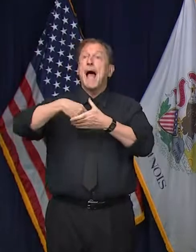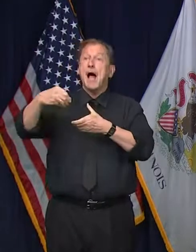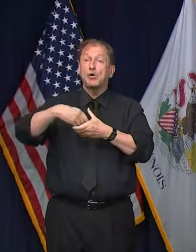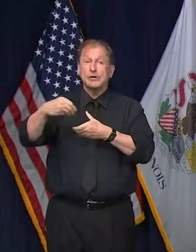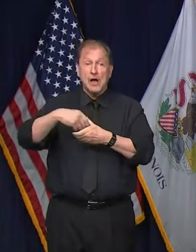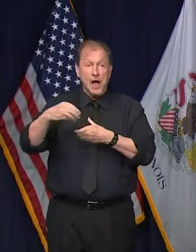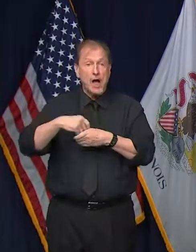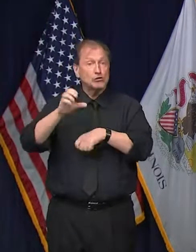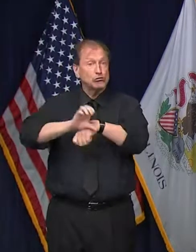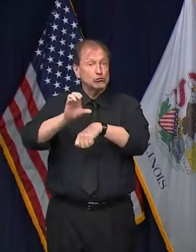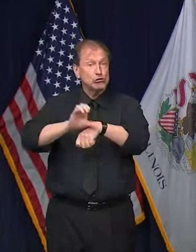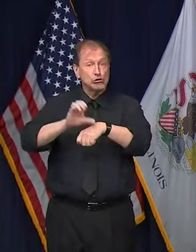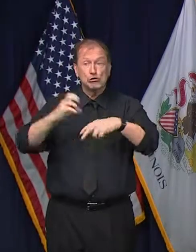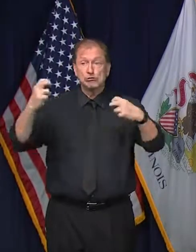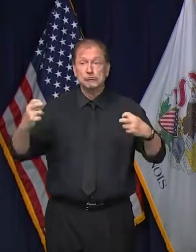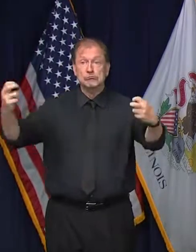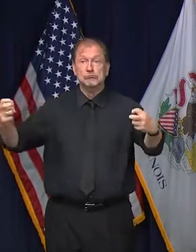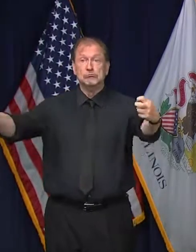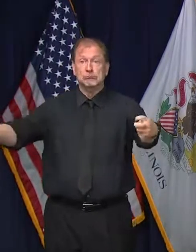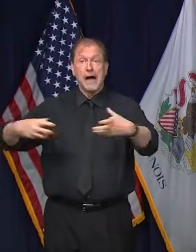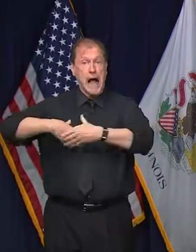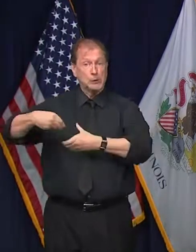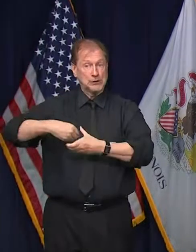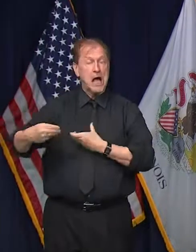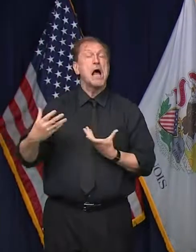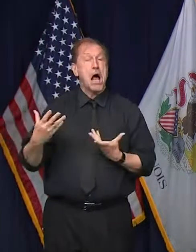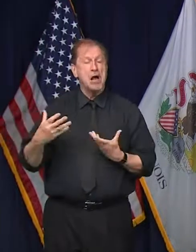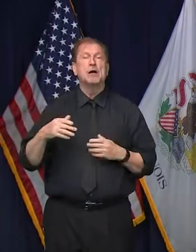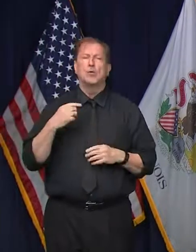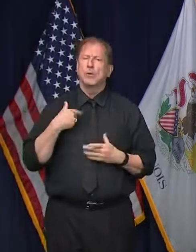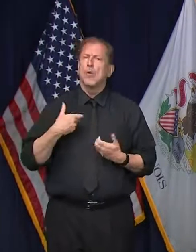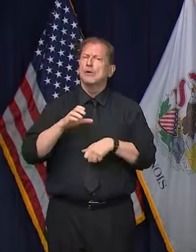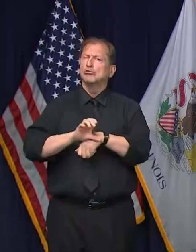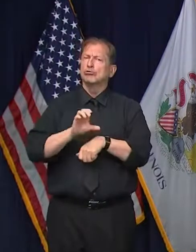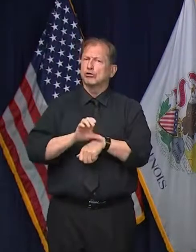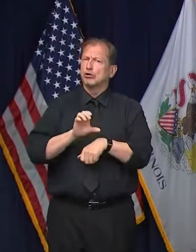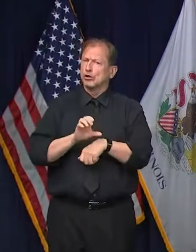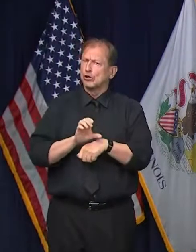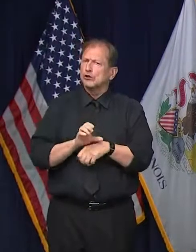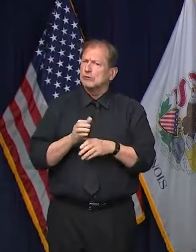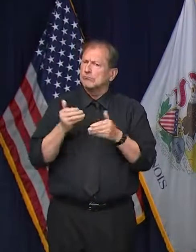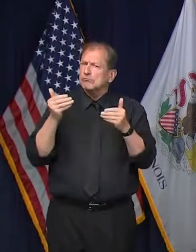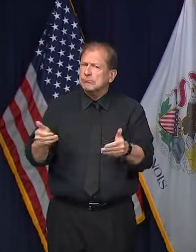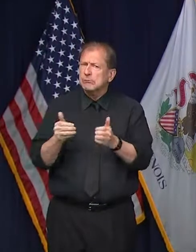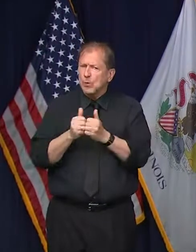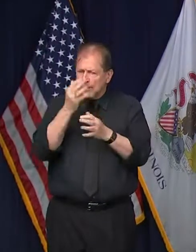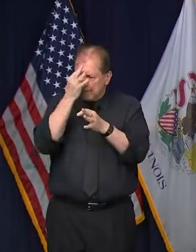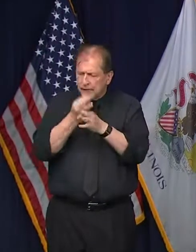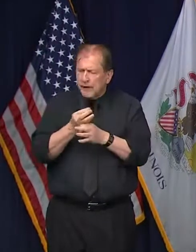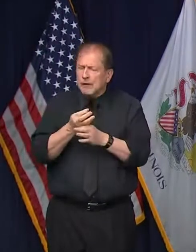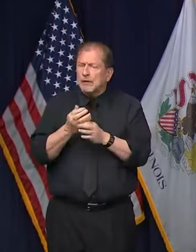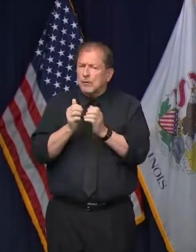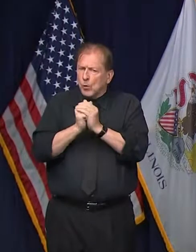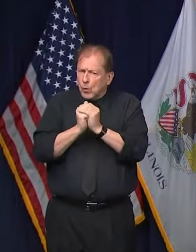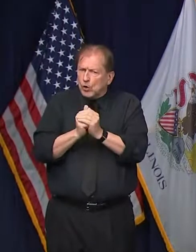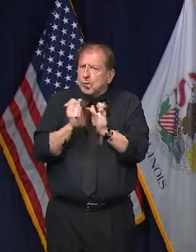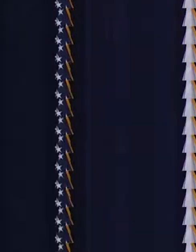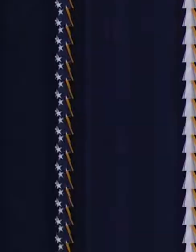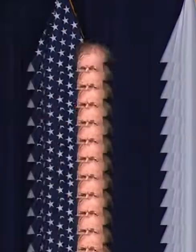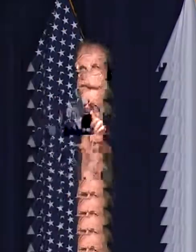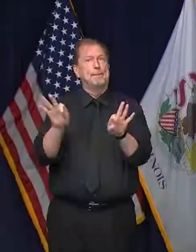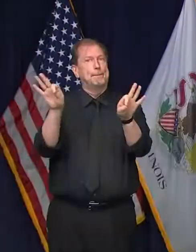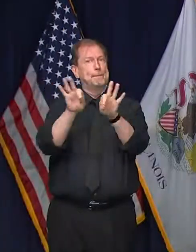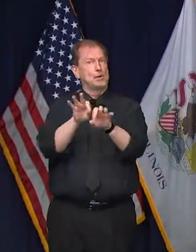people to be able to worship. I think it's vitally important. All we want to make sure is that when they do it, that they're safe. And so we'll work with